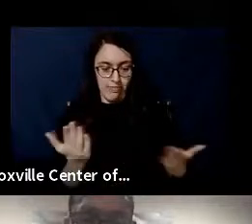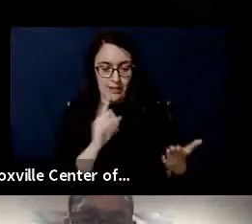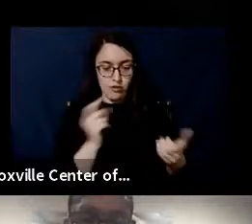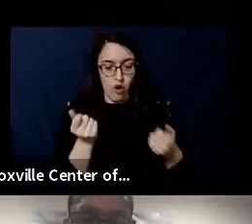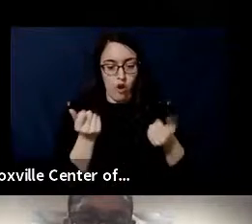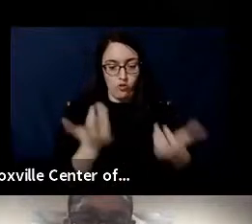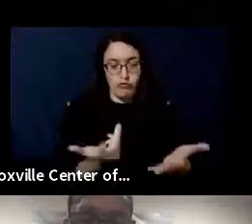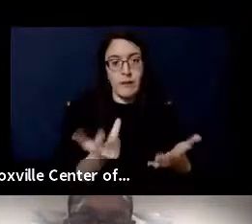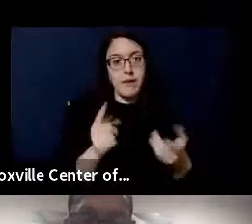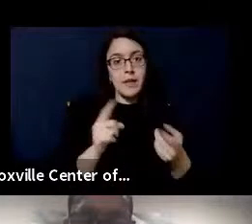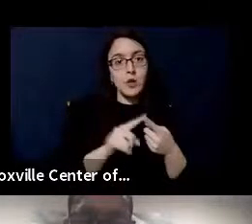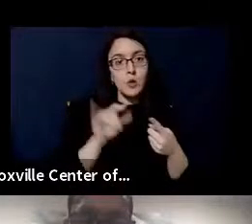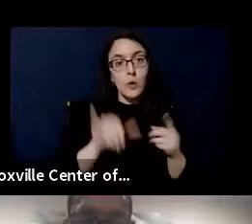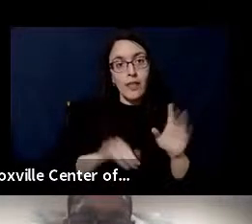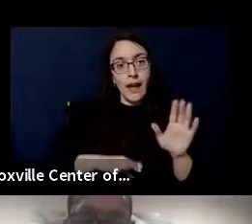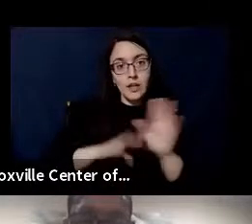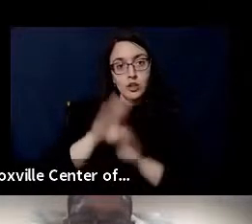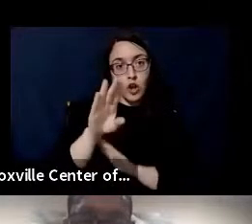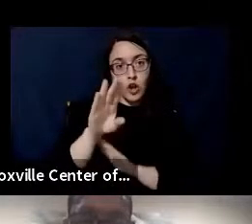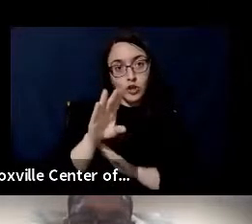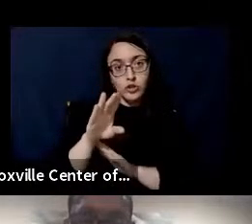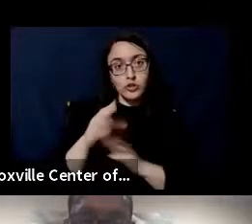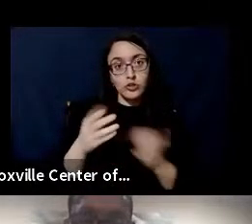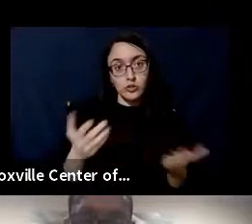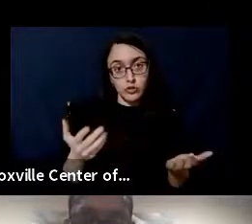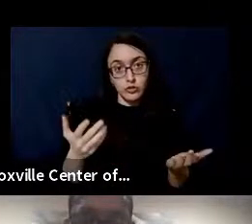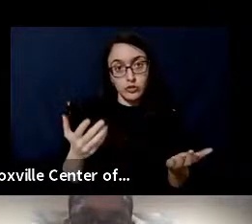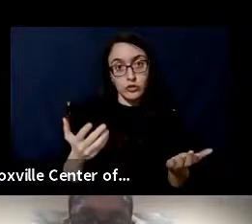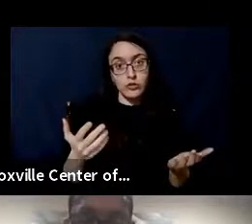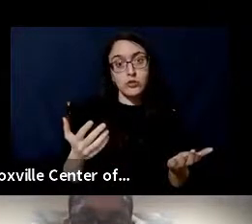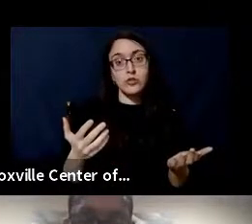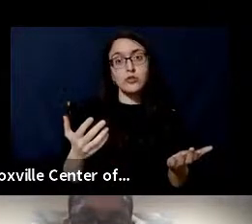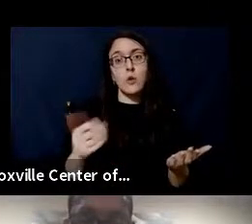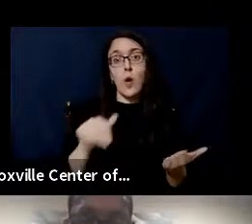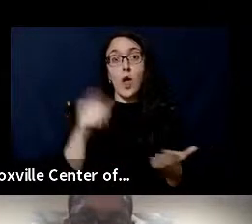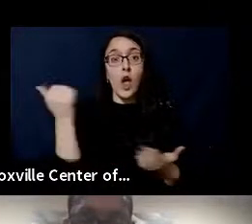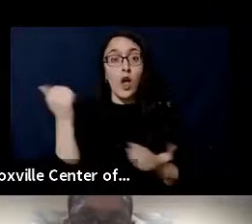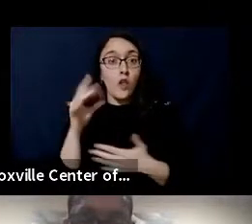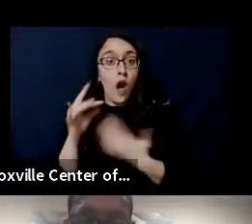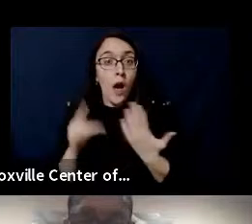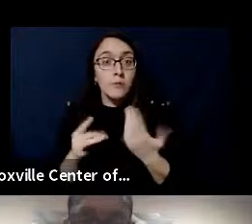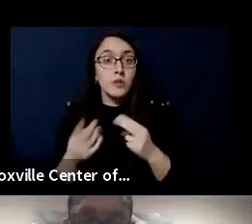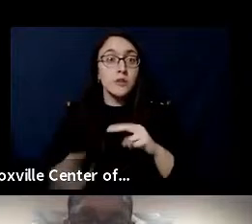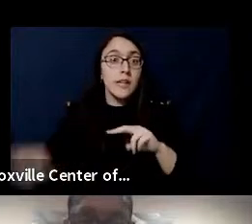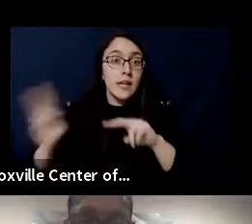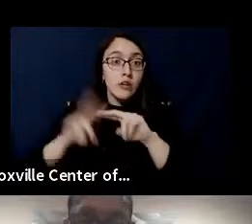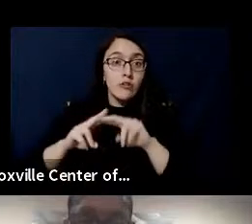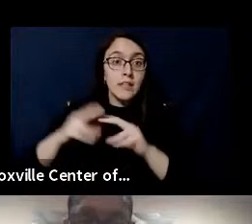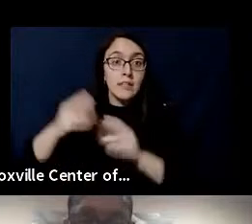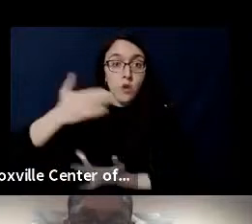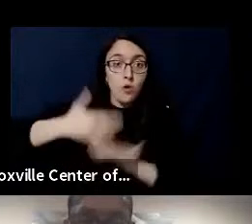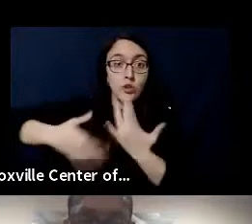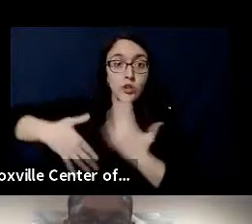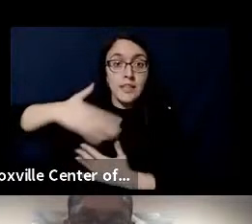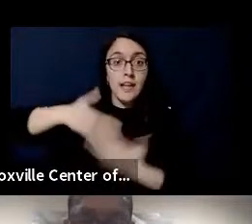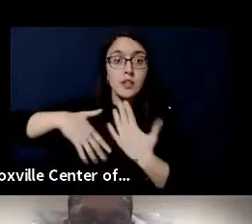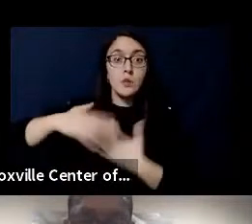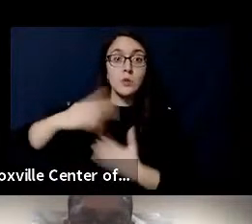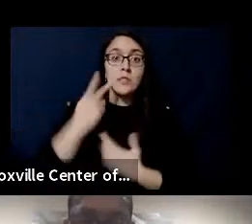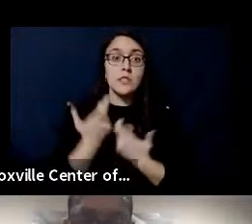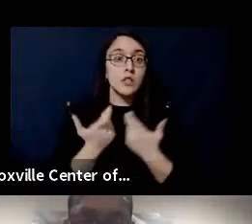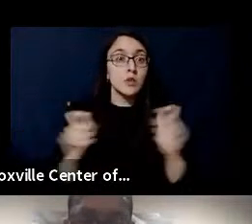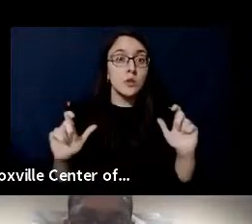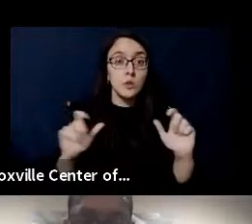surge. As a matter of ruling out other options, which is increased socialization, and we see these big